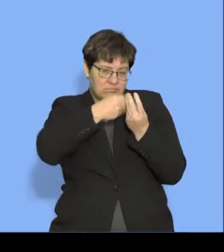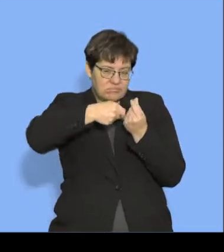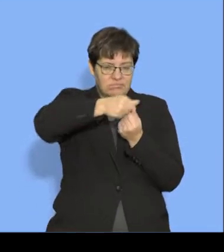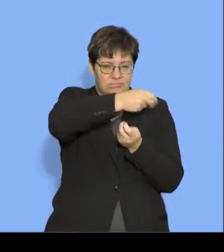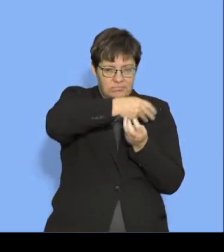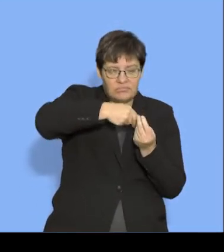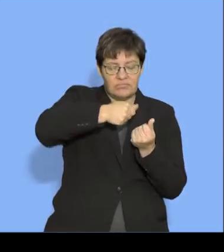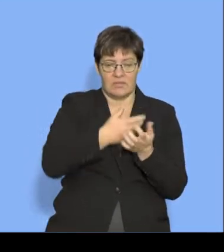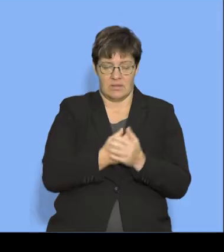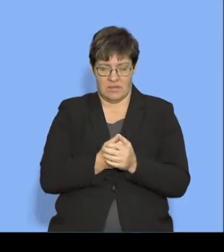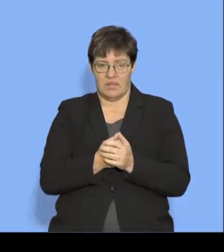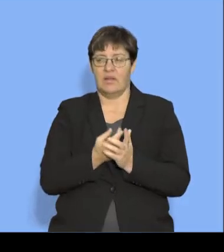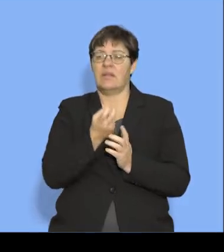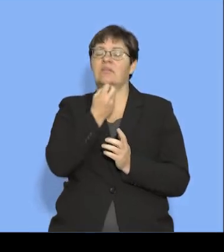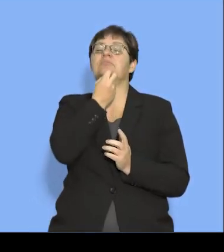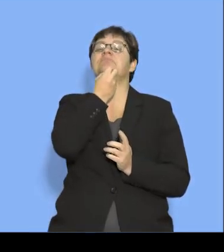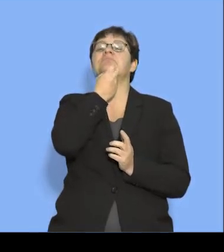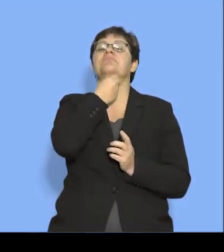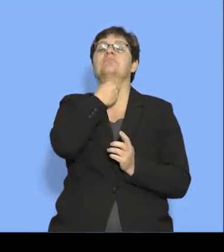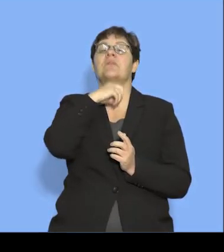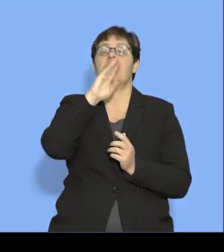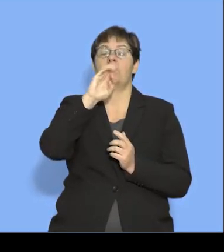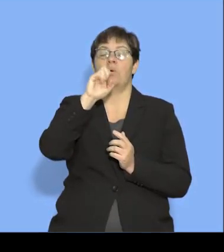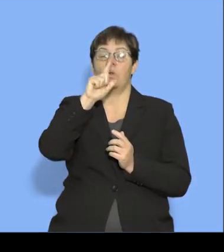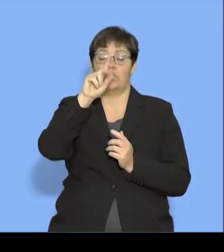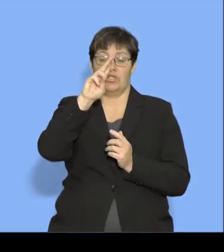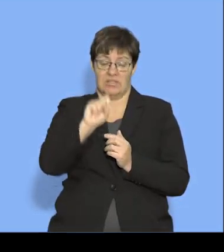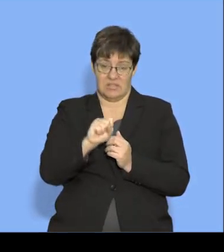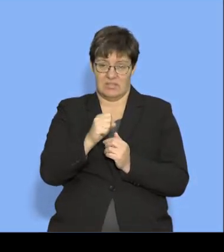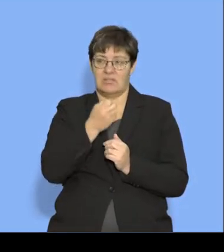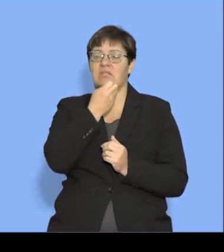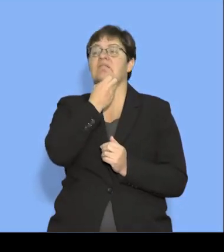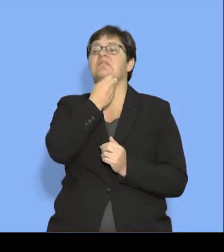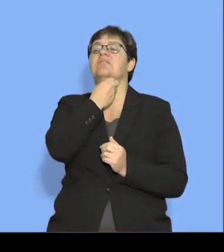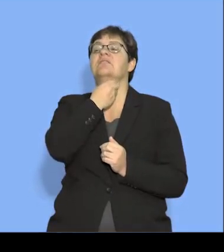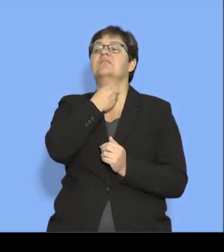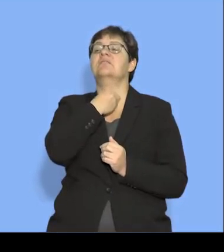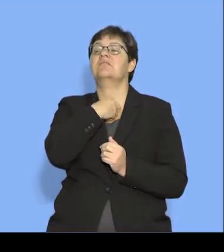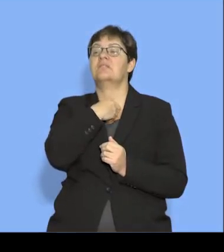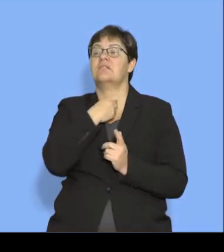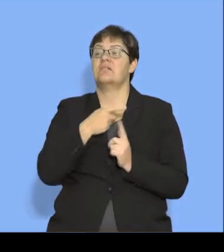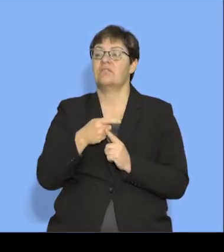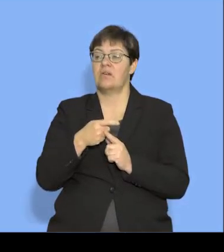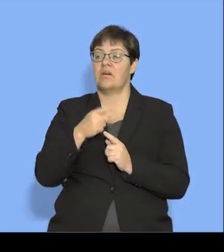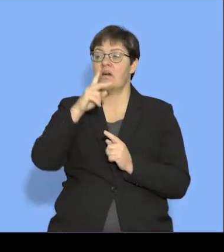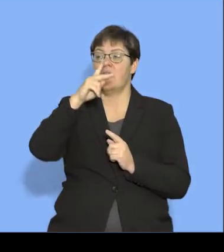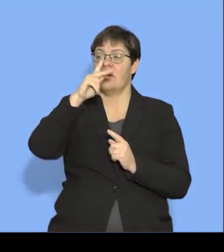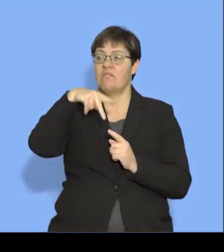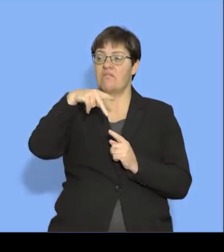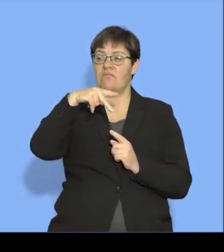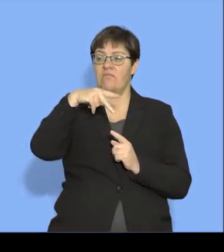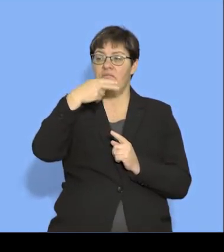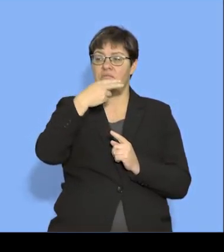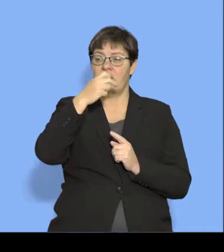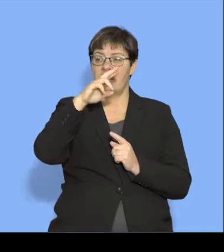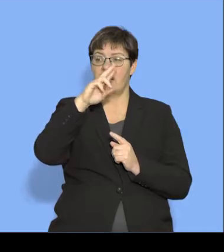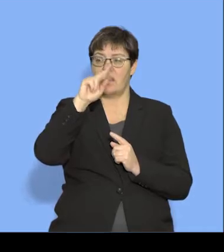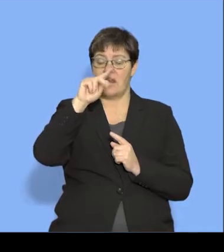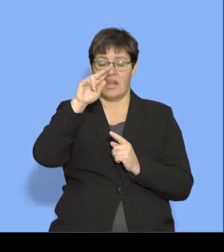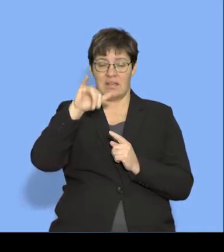of digestion. We then have food moving through the pharynx, down the esophagus, into the muscular